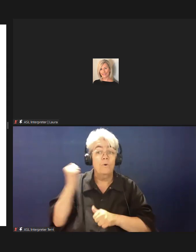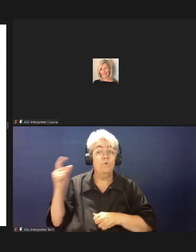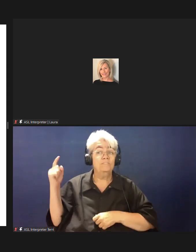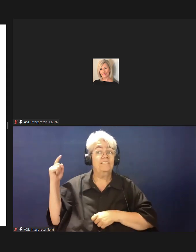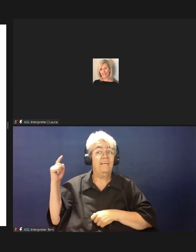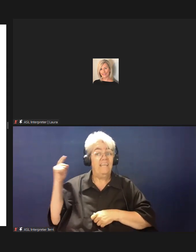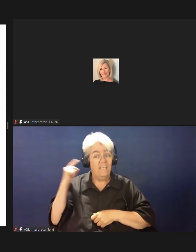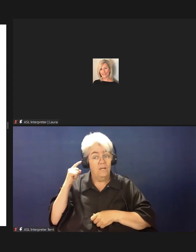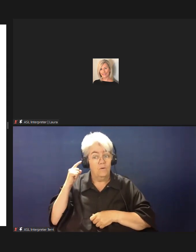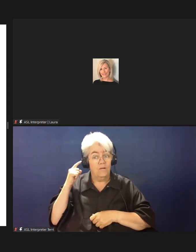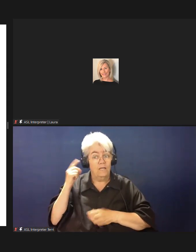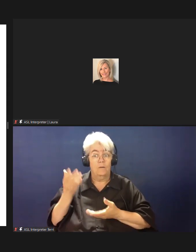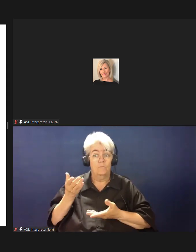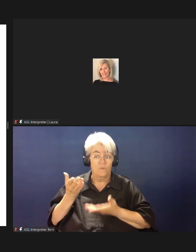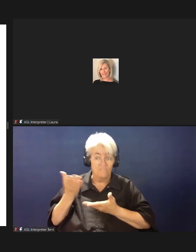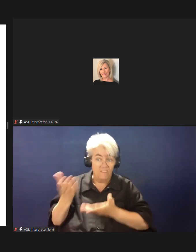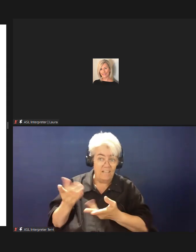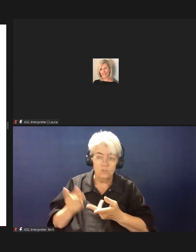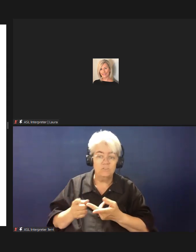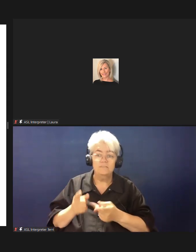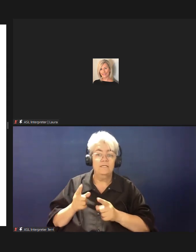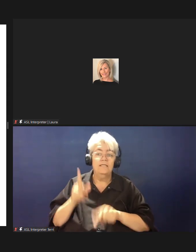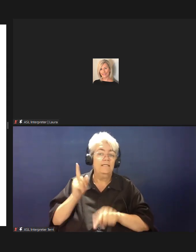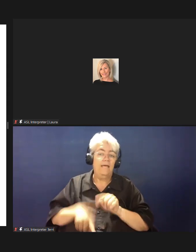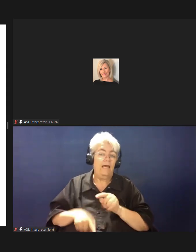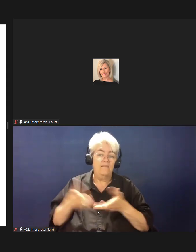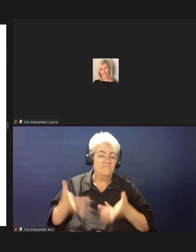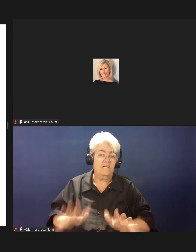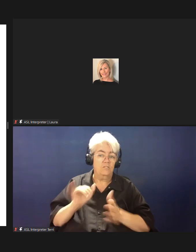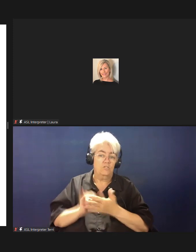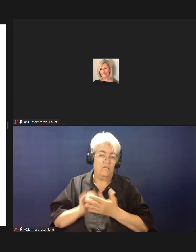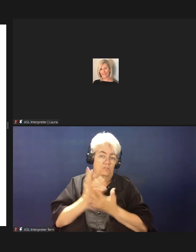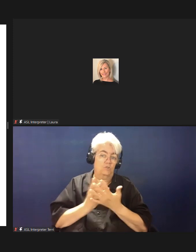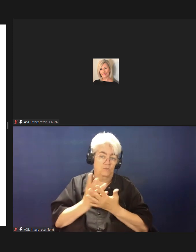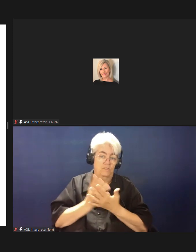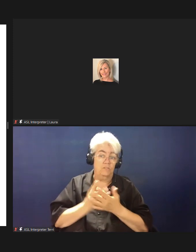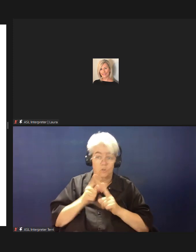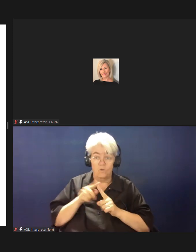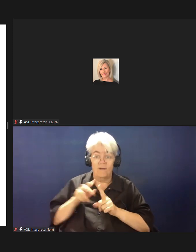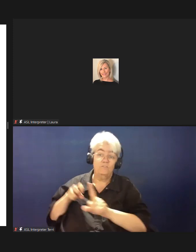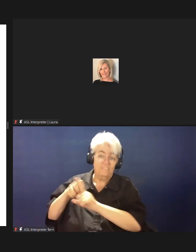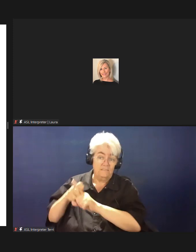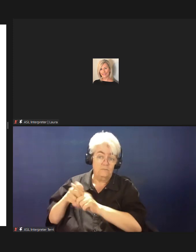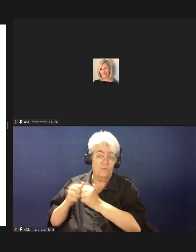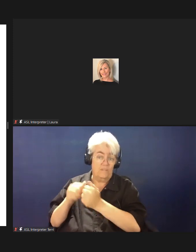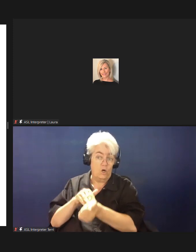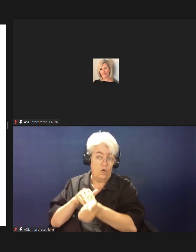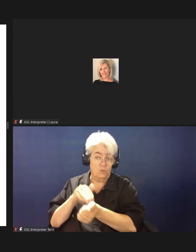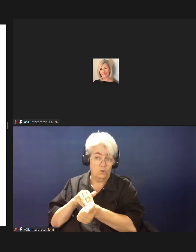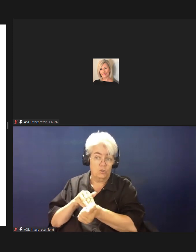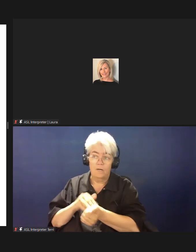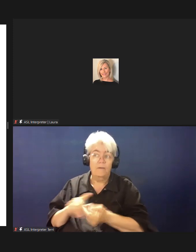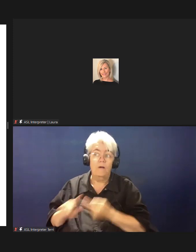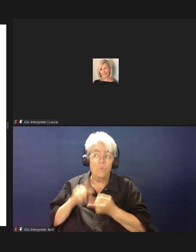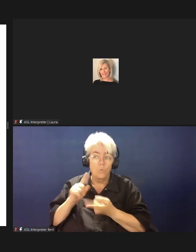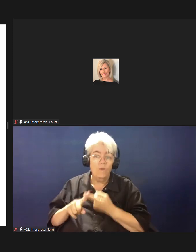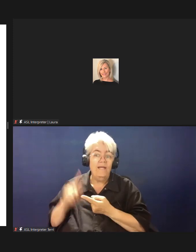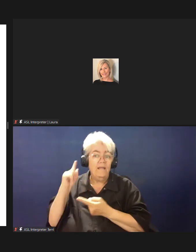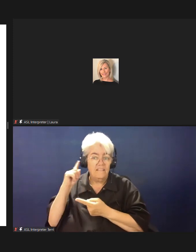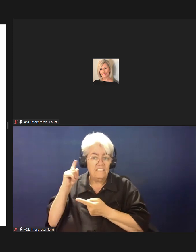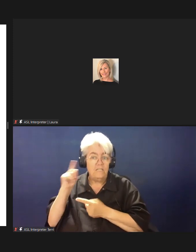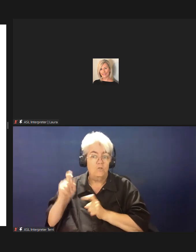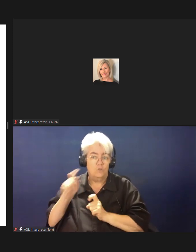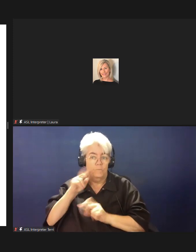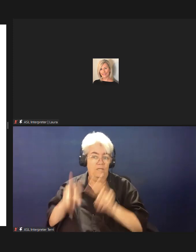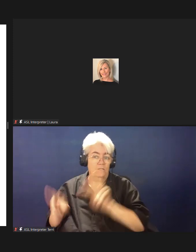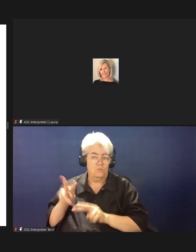equipment and therefore cannot complete the screening process. So you'll need to confer with the healthcare provider about when that ear should be